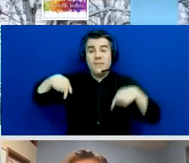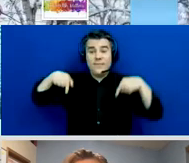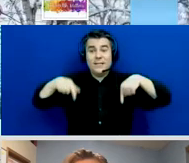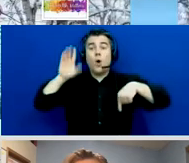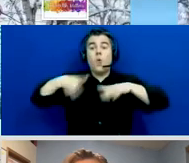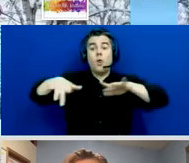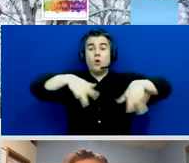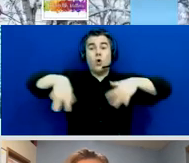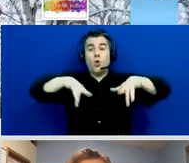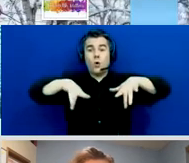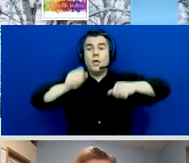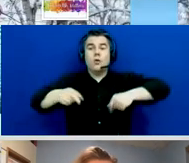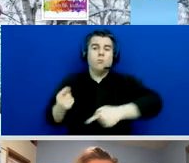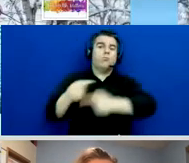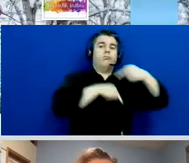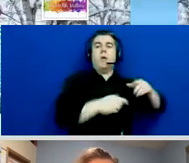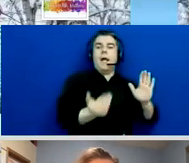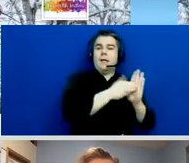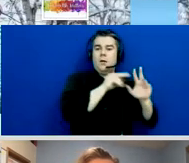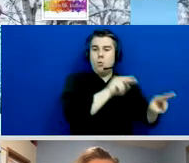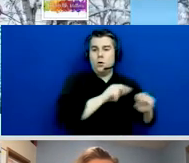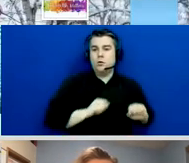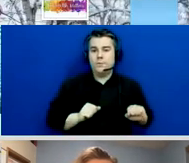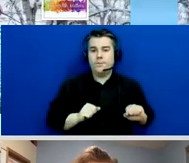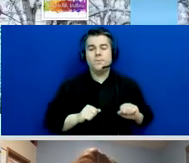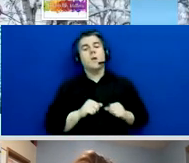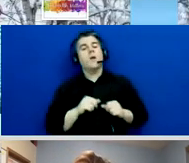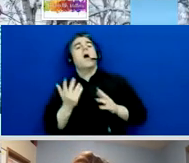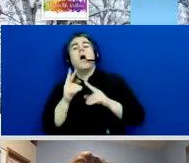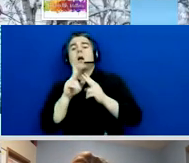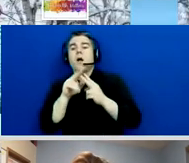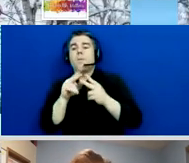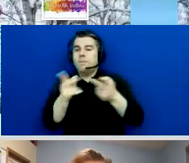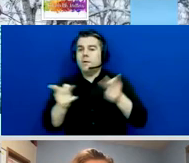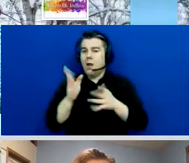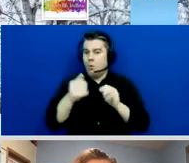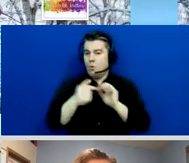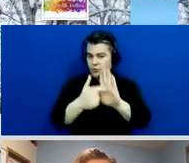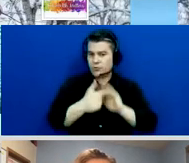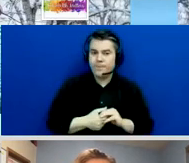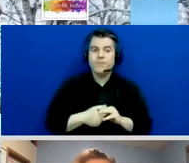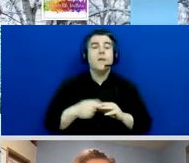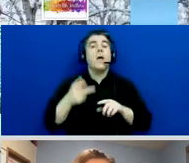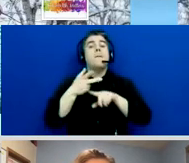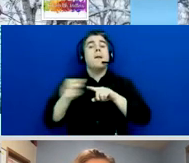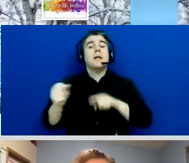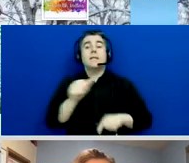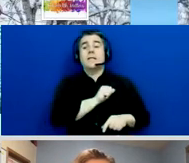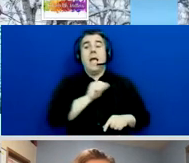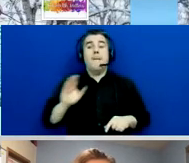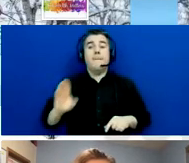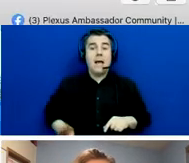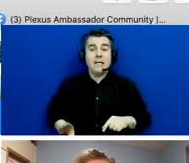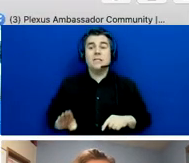you'll be able to watch this again. All right, a couple of places I want to point out to you. The Plexus Ambassador